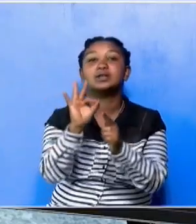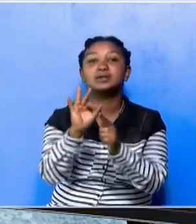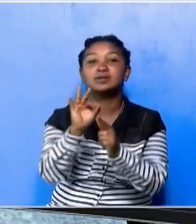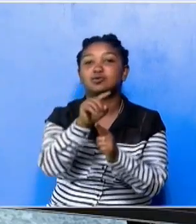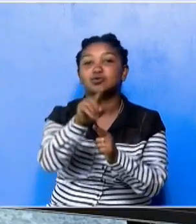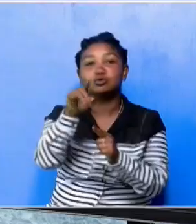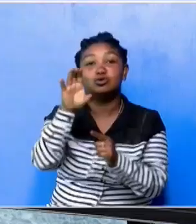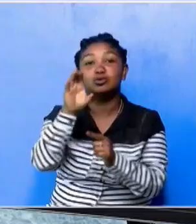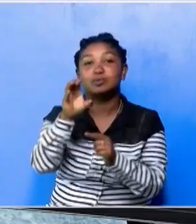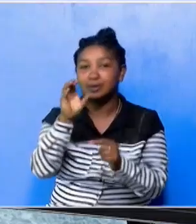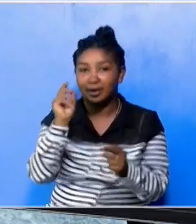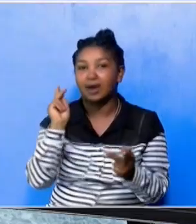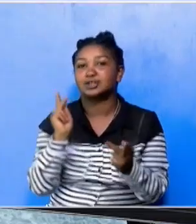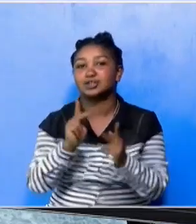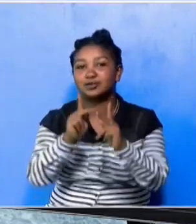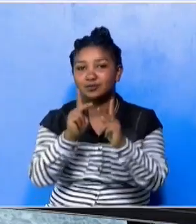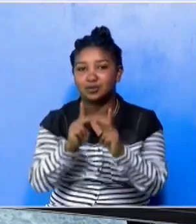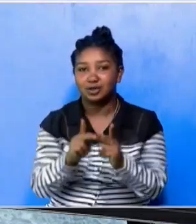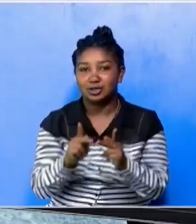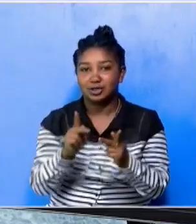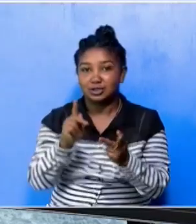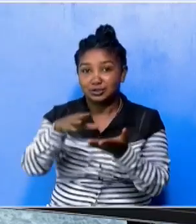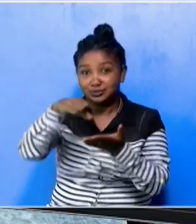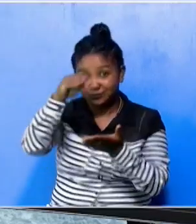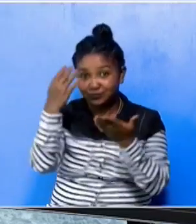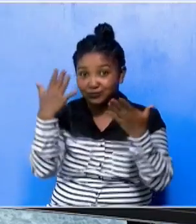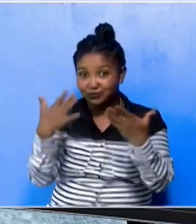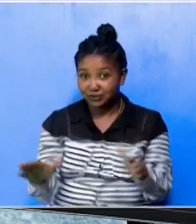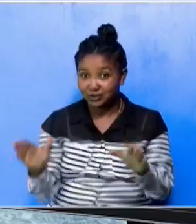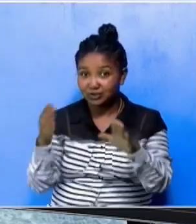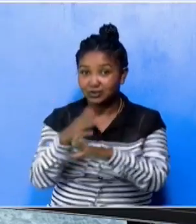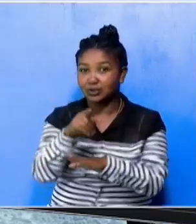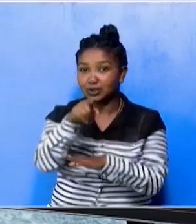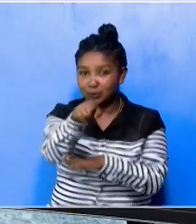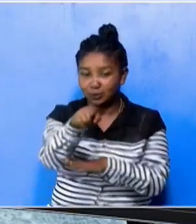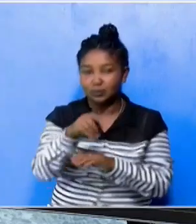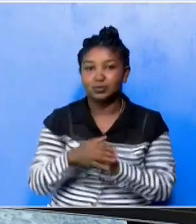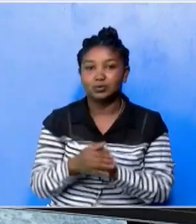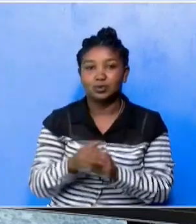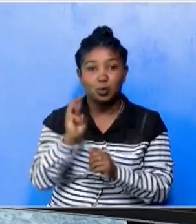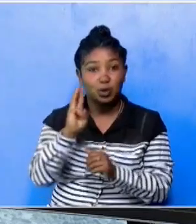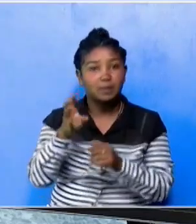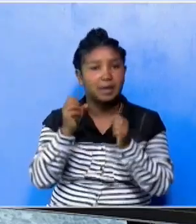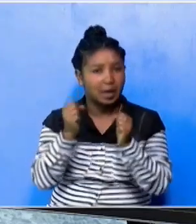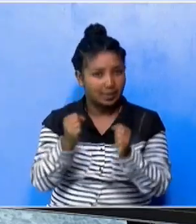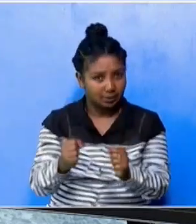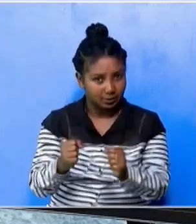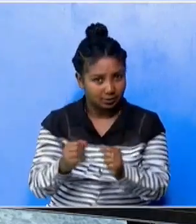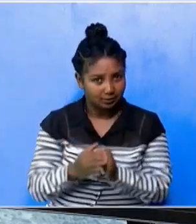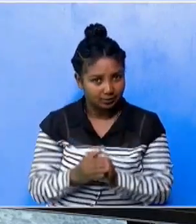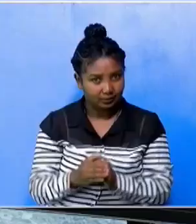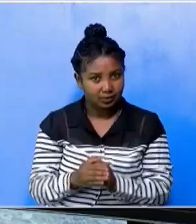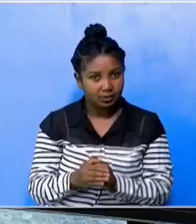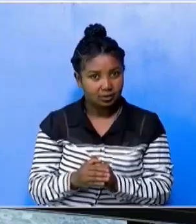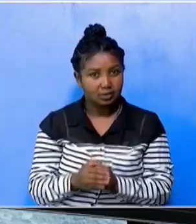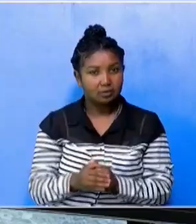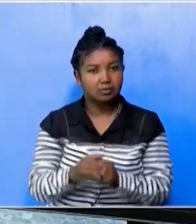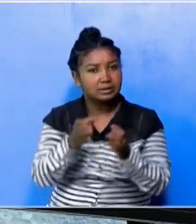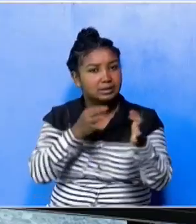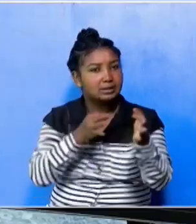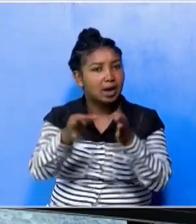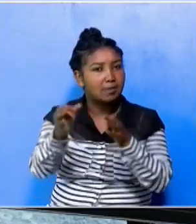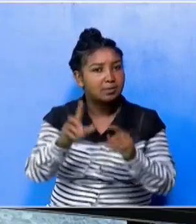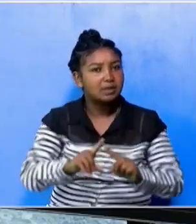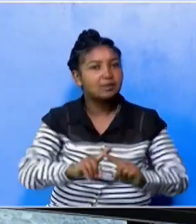be achieved. At the end of this lesson, you will be able to describe